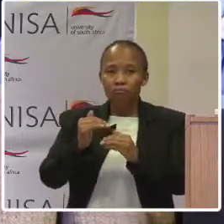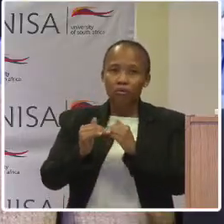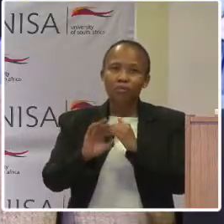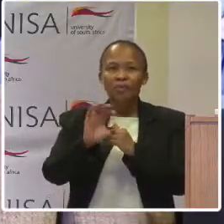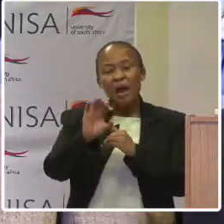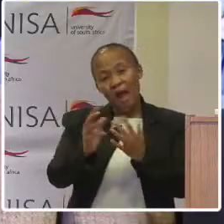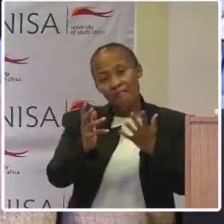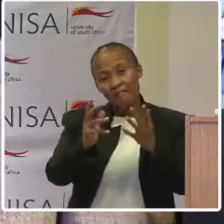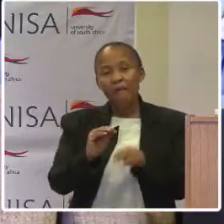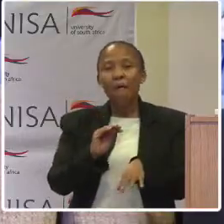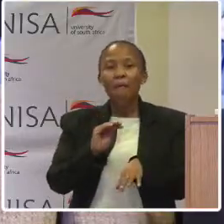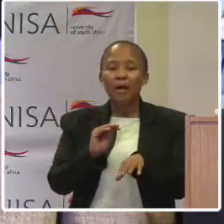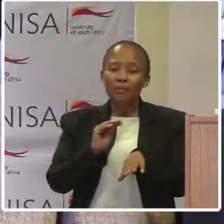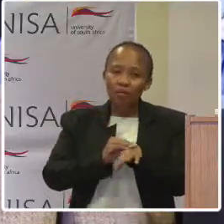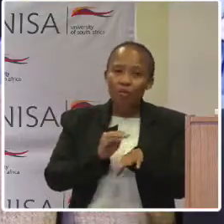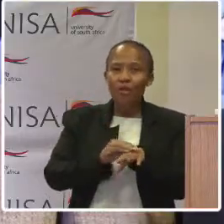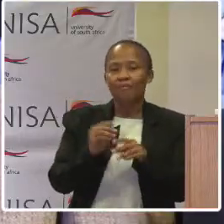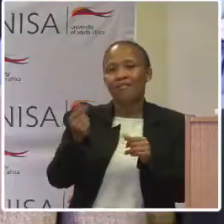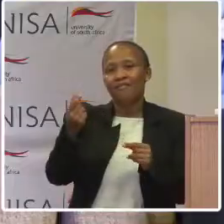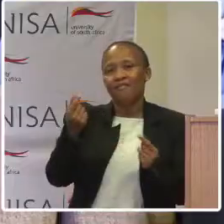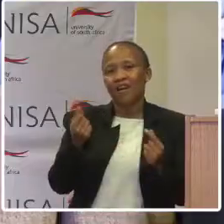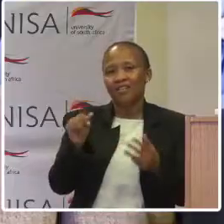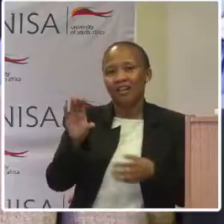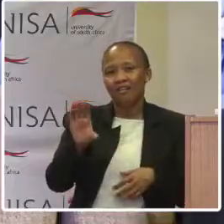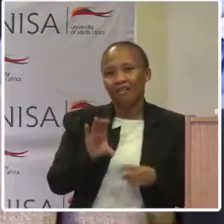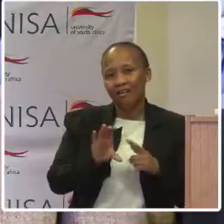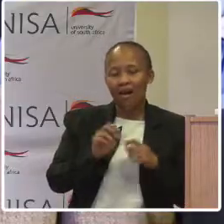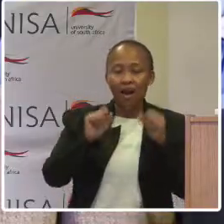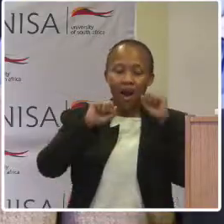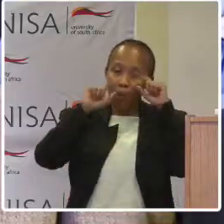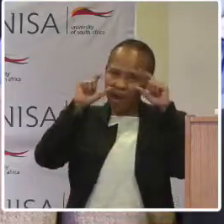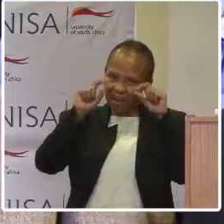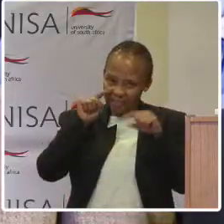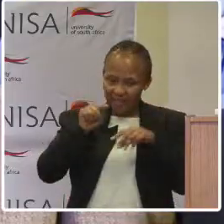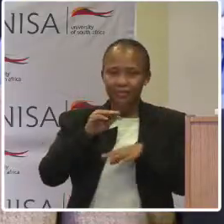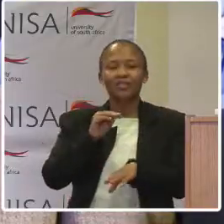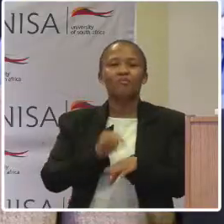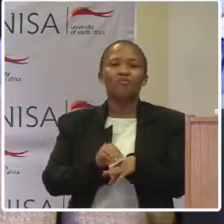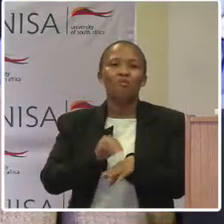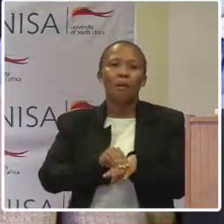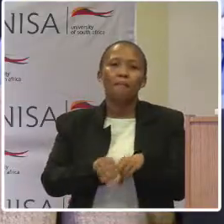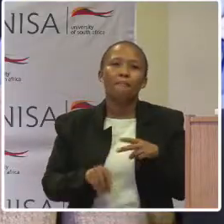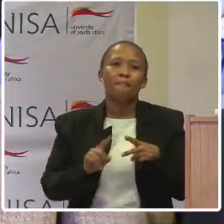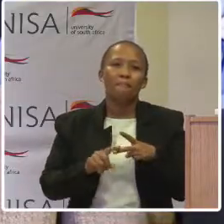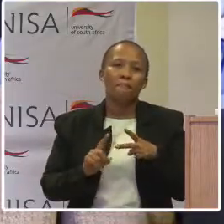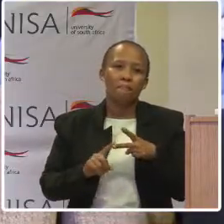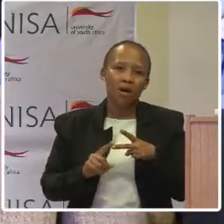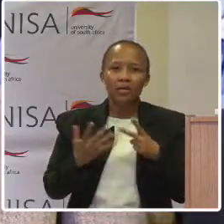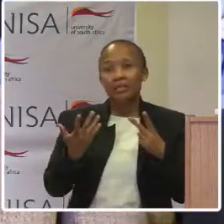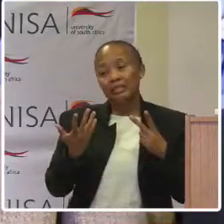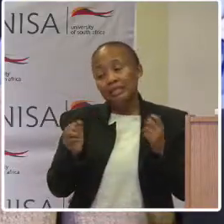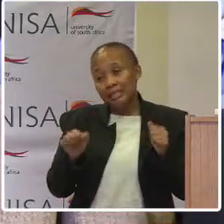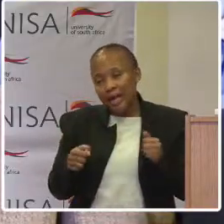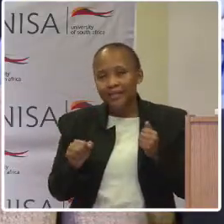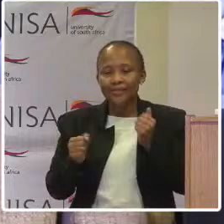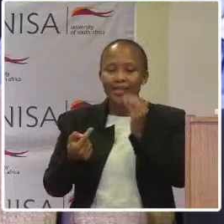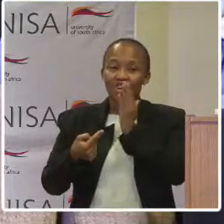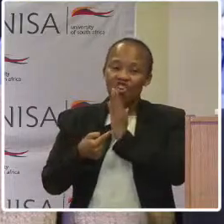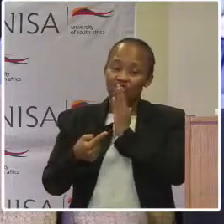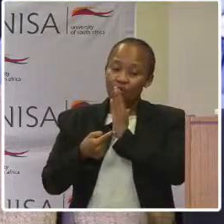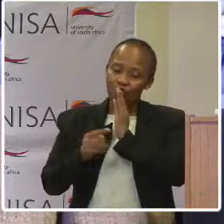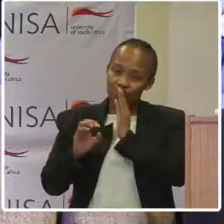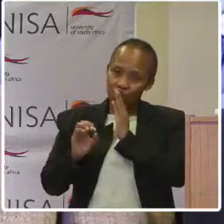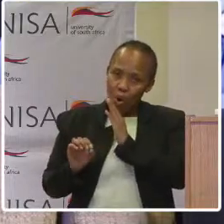is also an issue. Awareness is also an issue. And, you know, with drone technology, people are looking